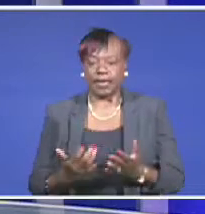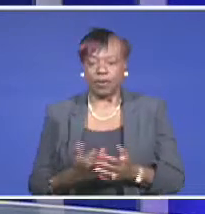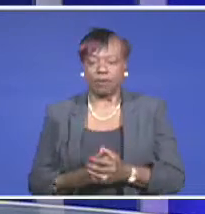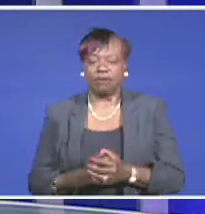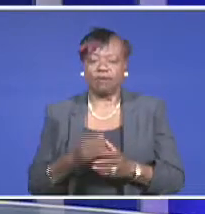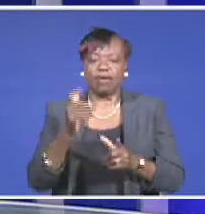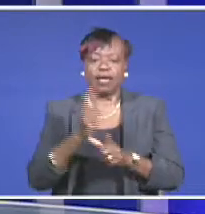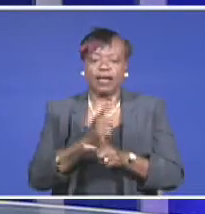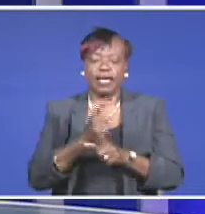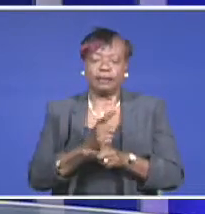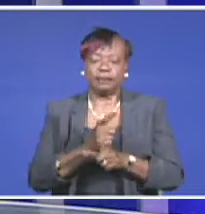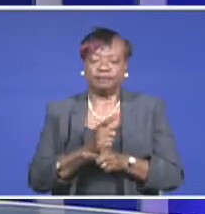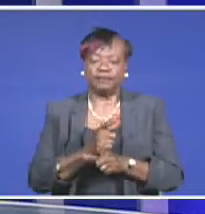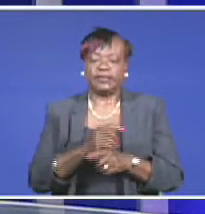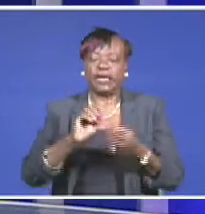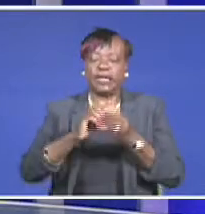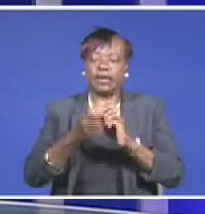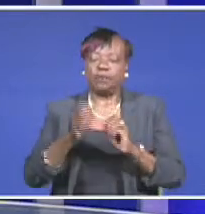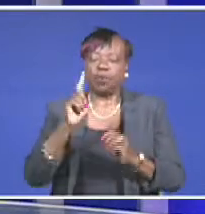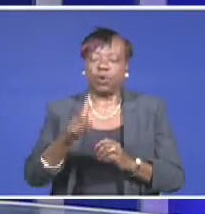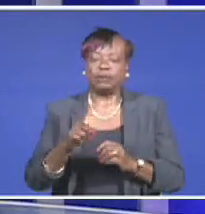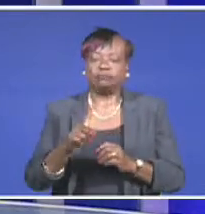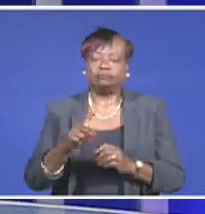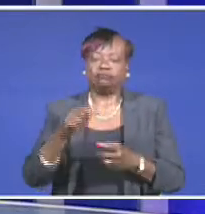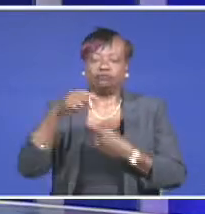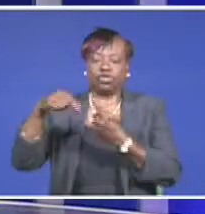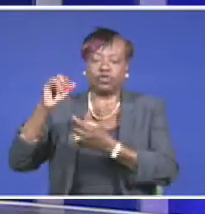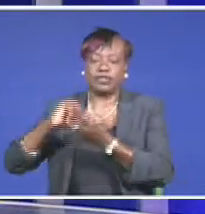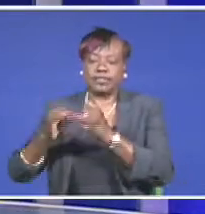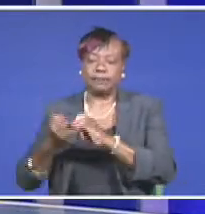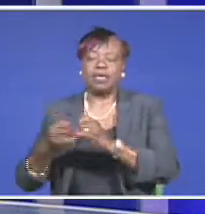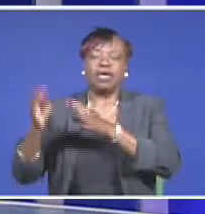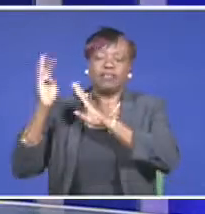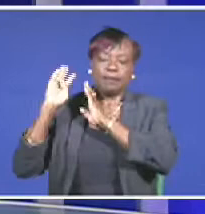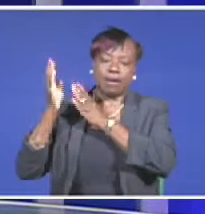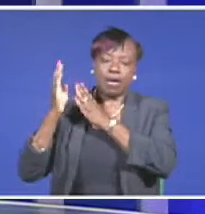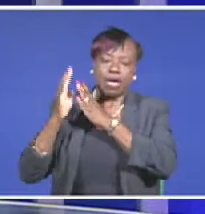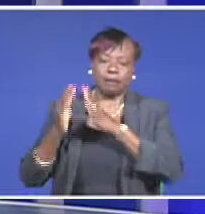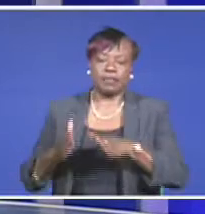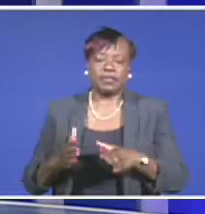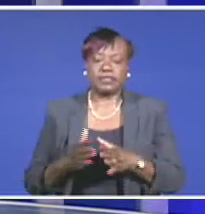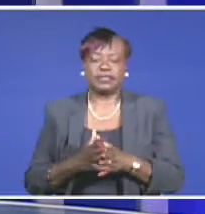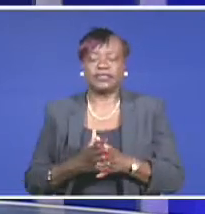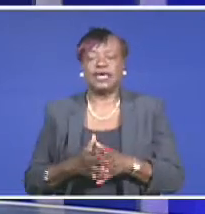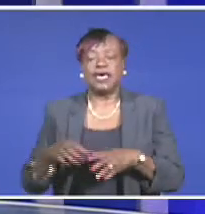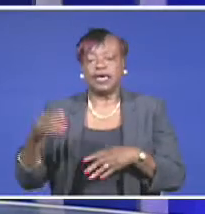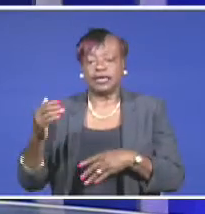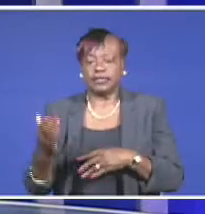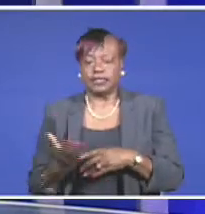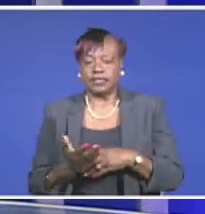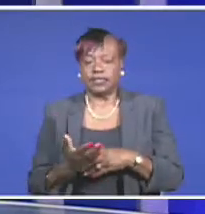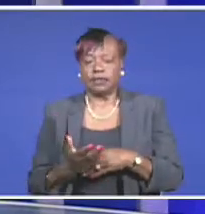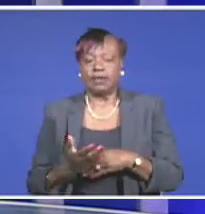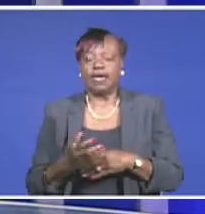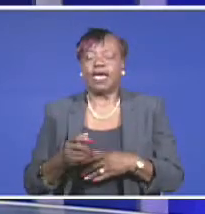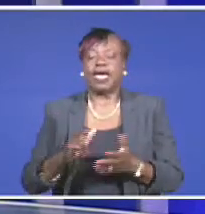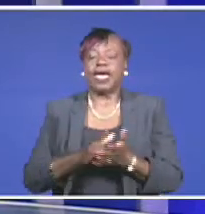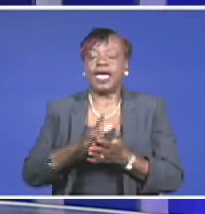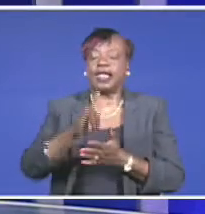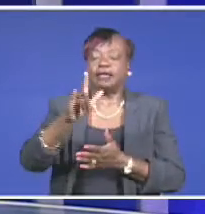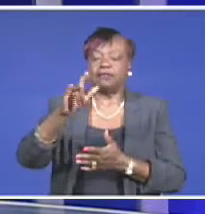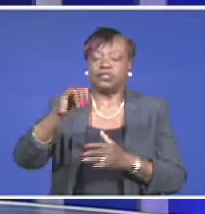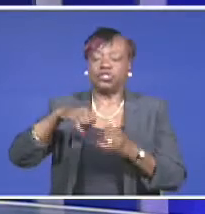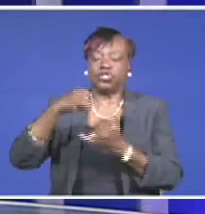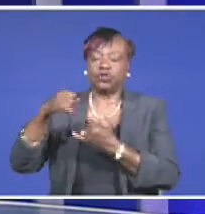Well, from labor, we cross over now to news from our number one industry. The Bahamas continues to hold a high presence in regional tourism. In fact, airlift into the country